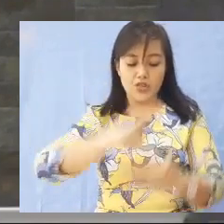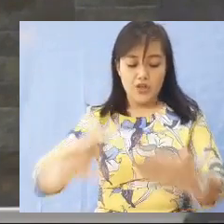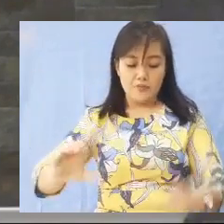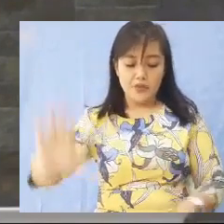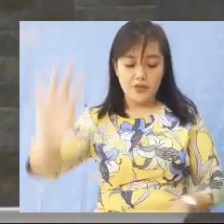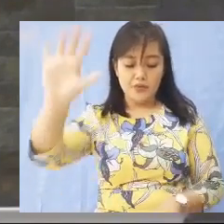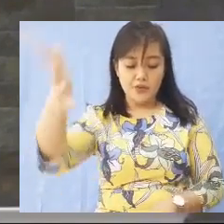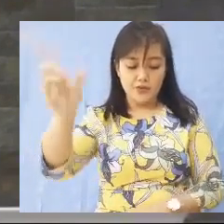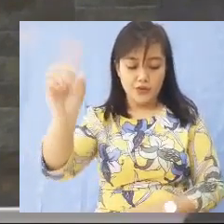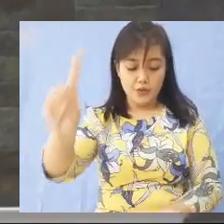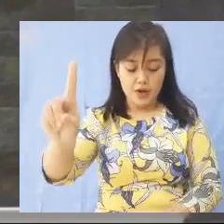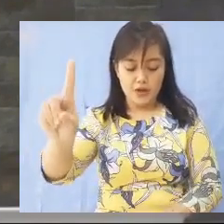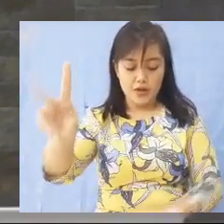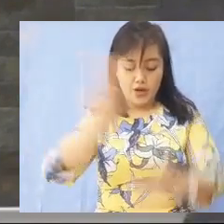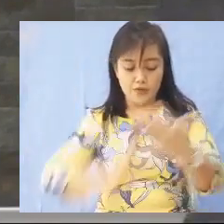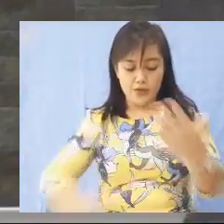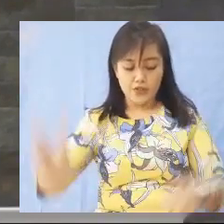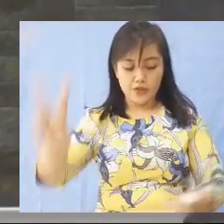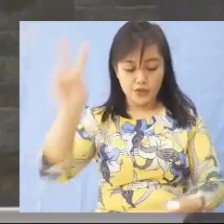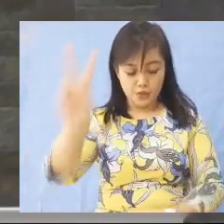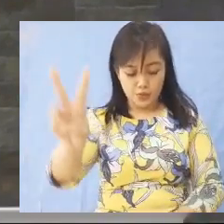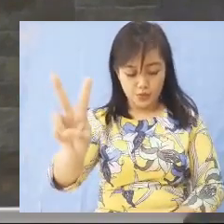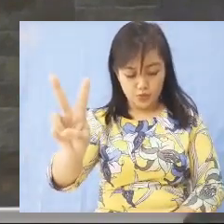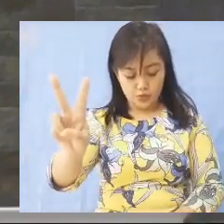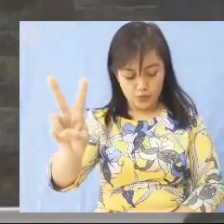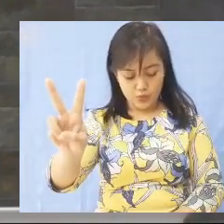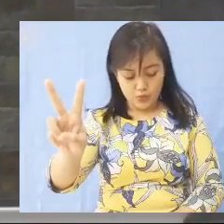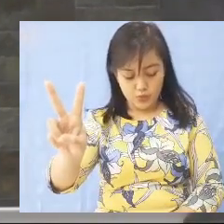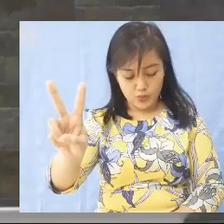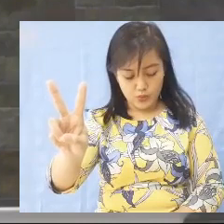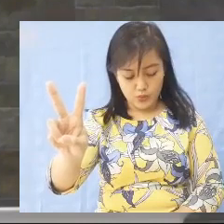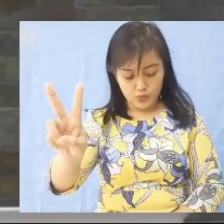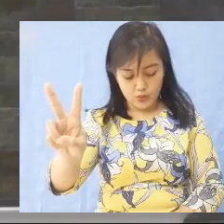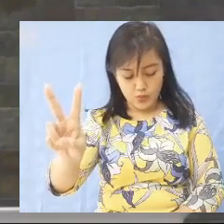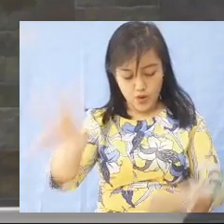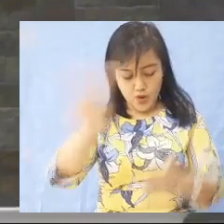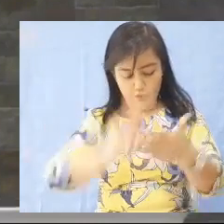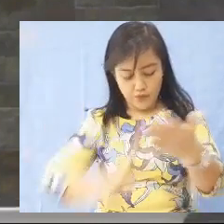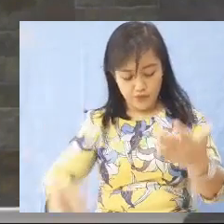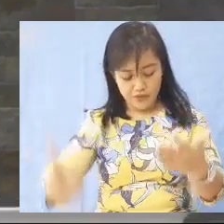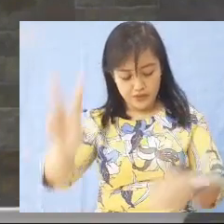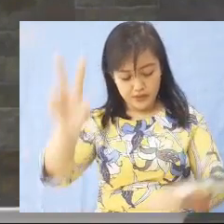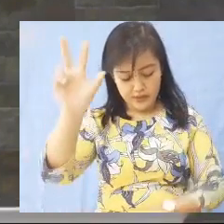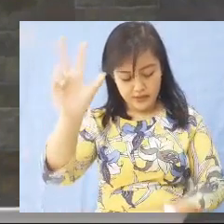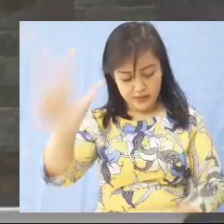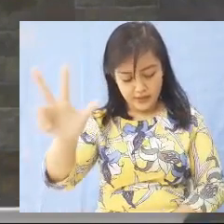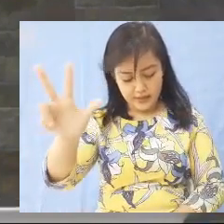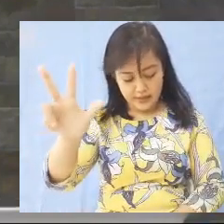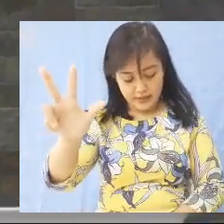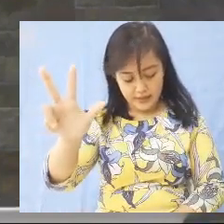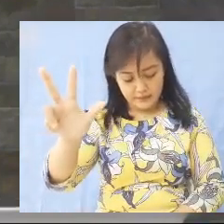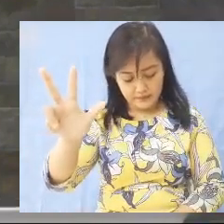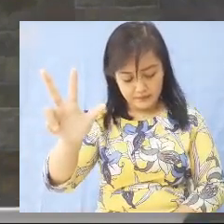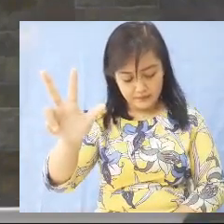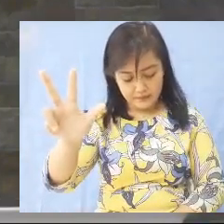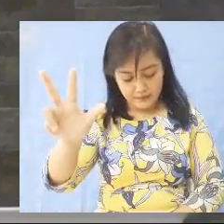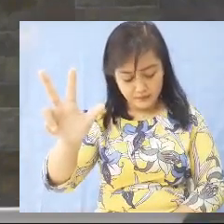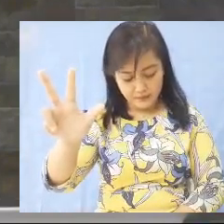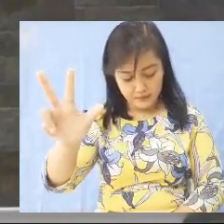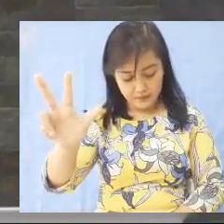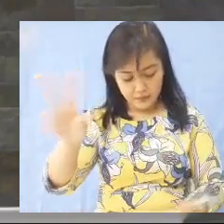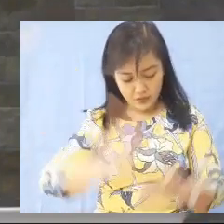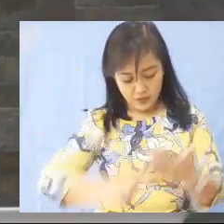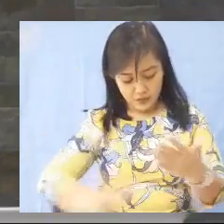evil in thy sight, that thou mightest be justified when thou speakest and be clear when thou judgest. Verse